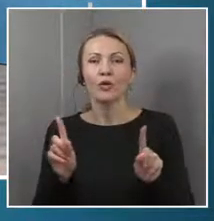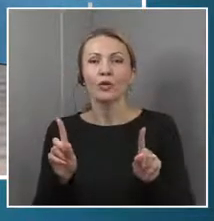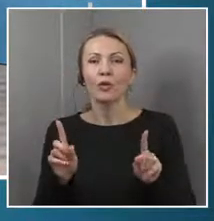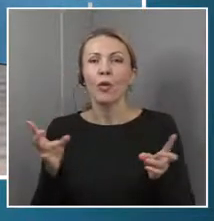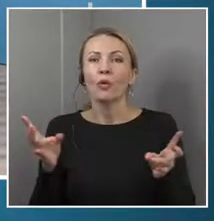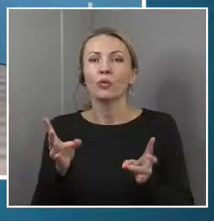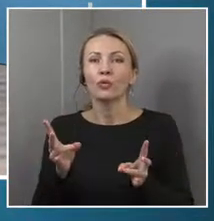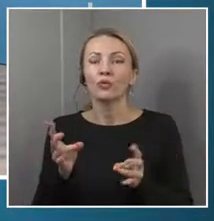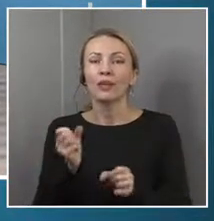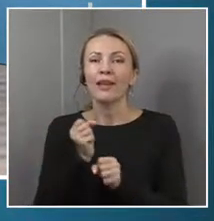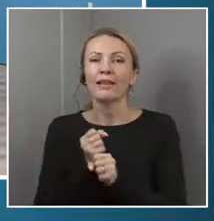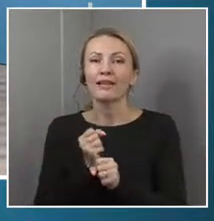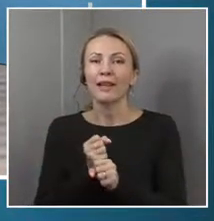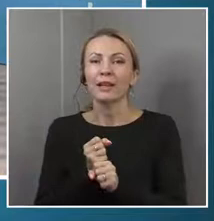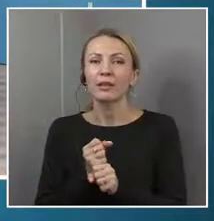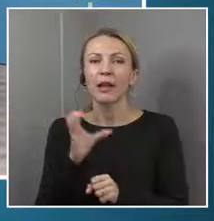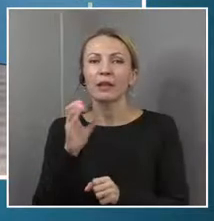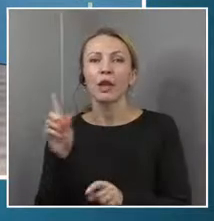collector,